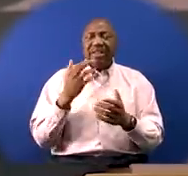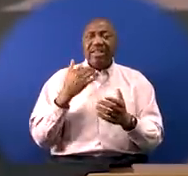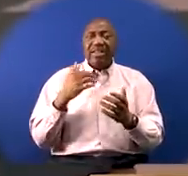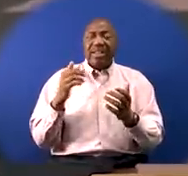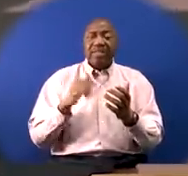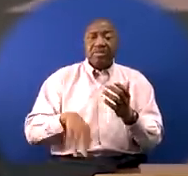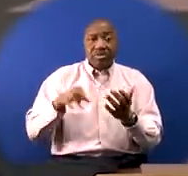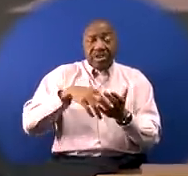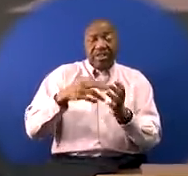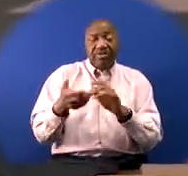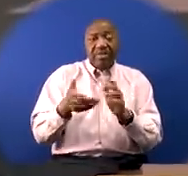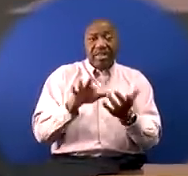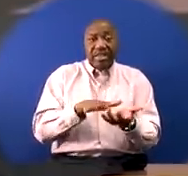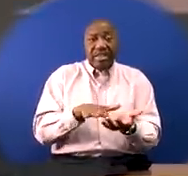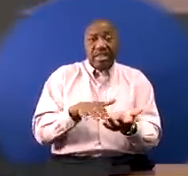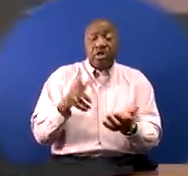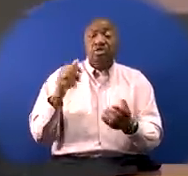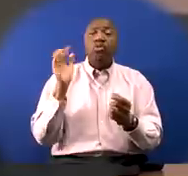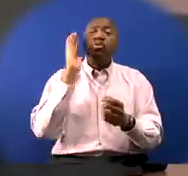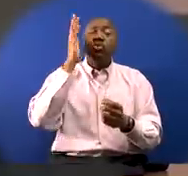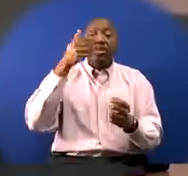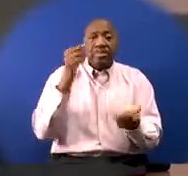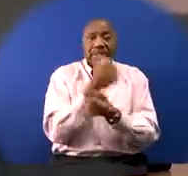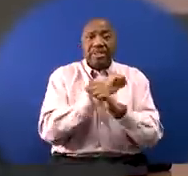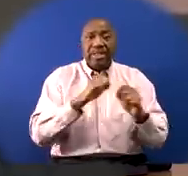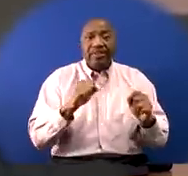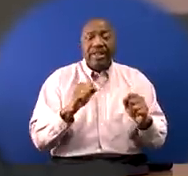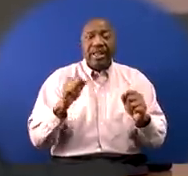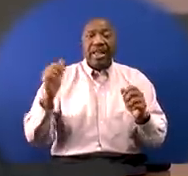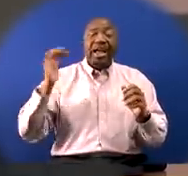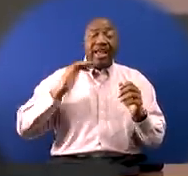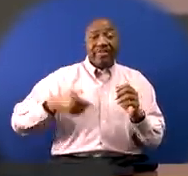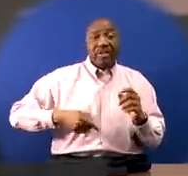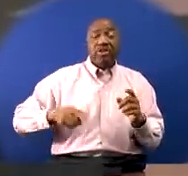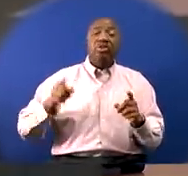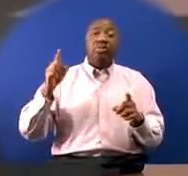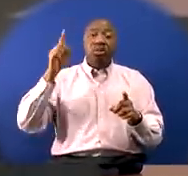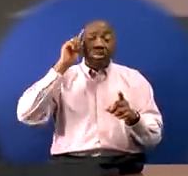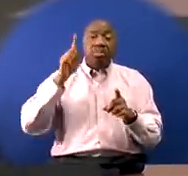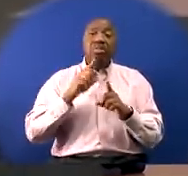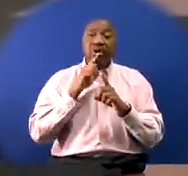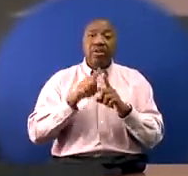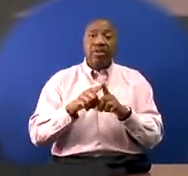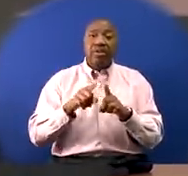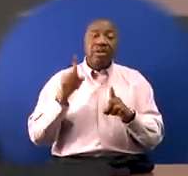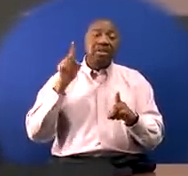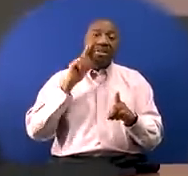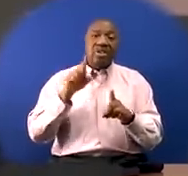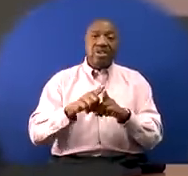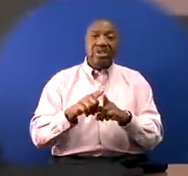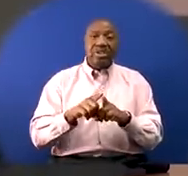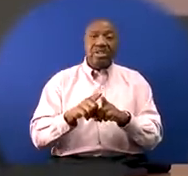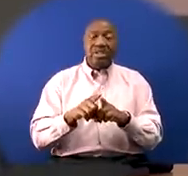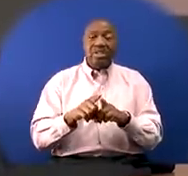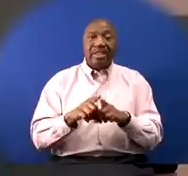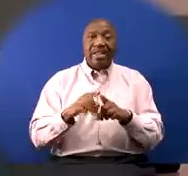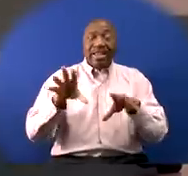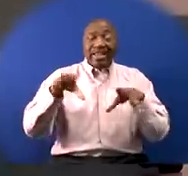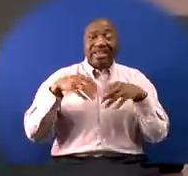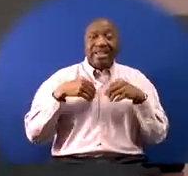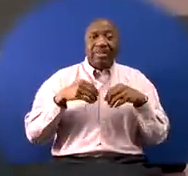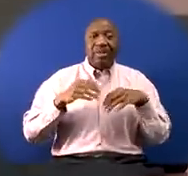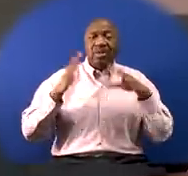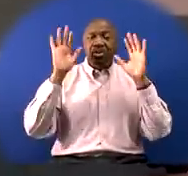will be saved. Today I invite you, sister, I invite you, brother, to accept the great salvation found in Jesus Christ